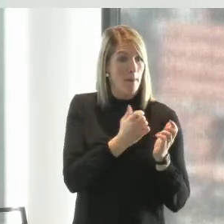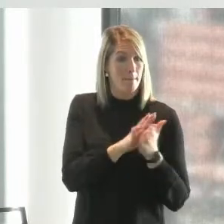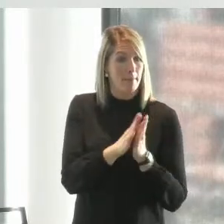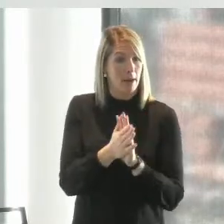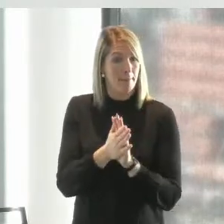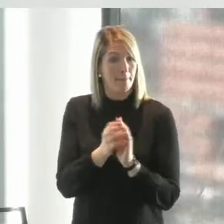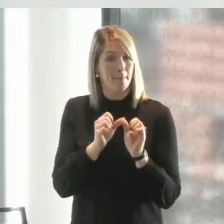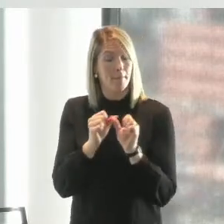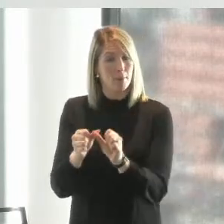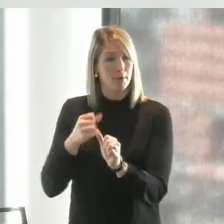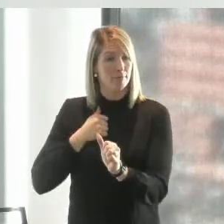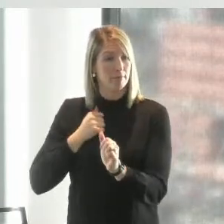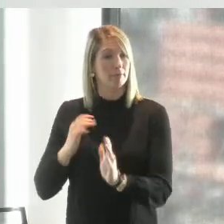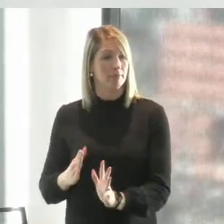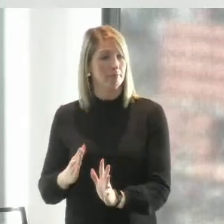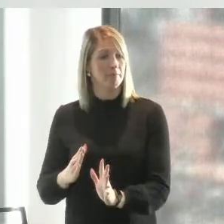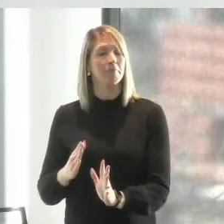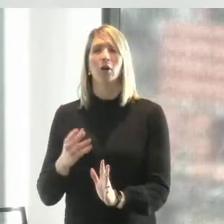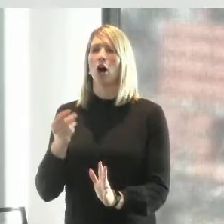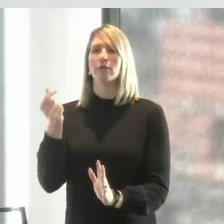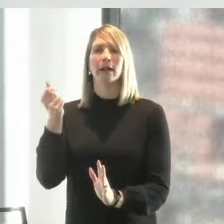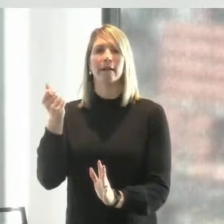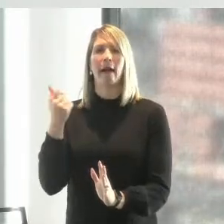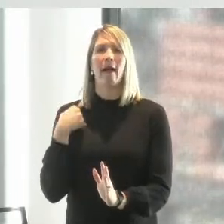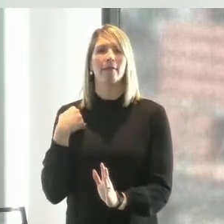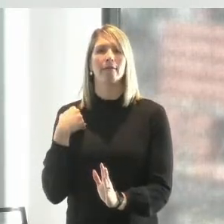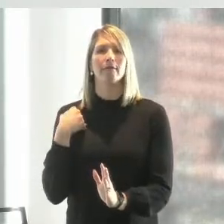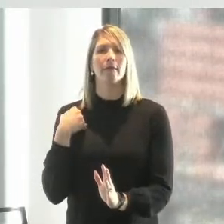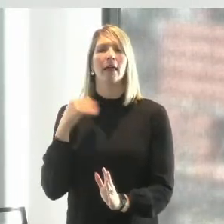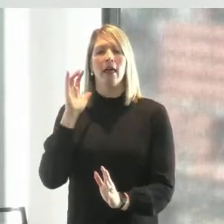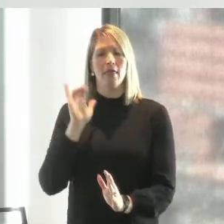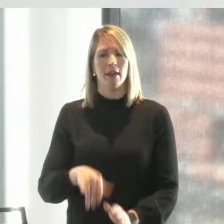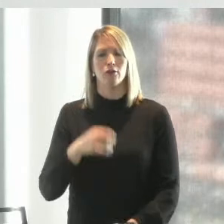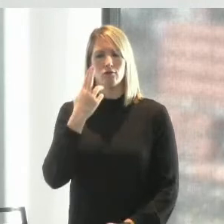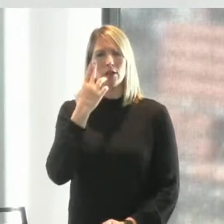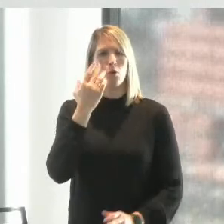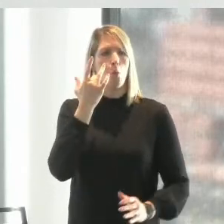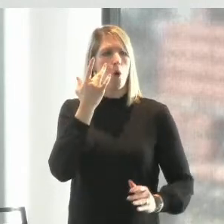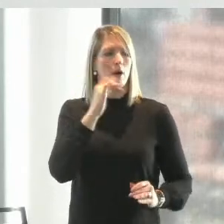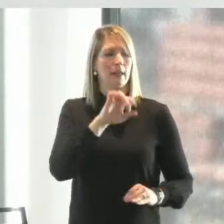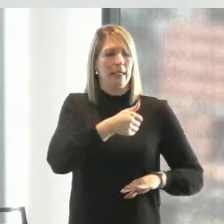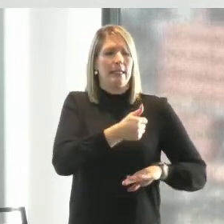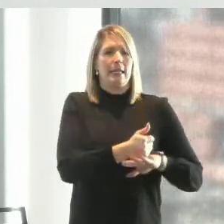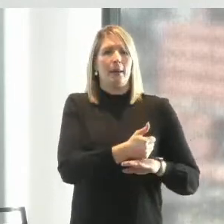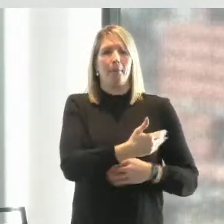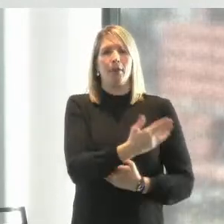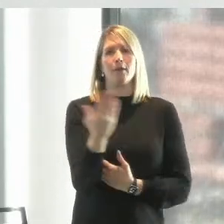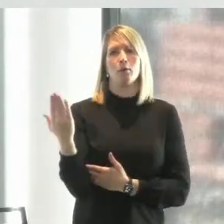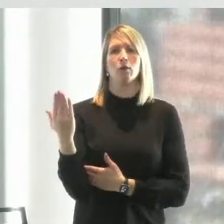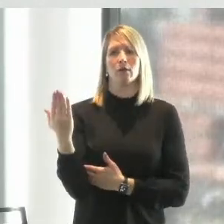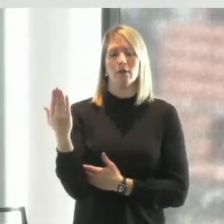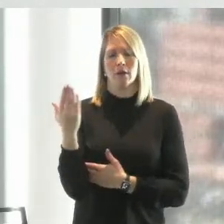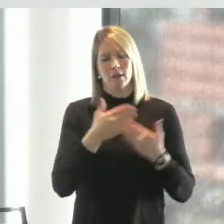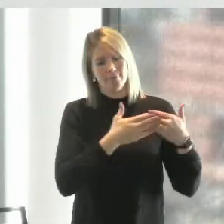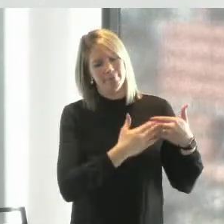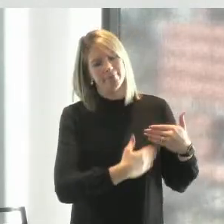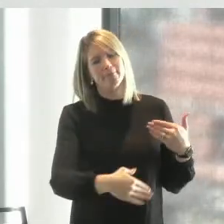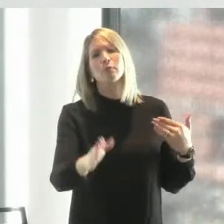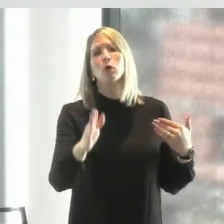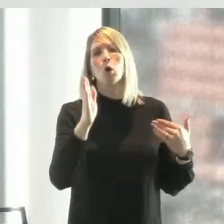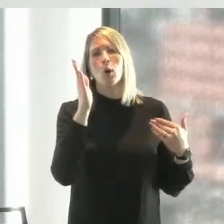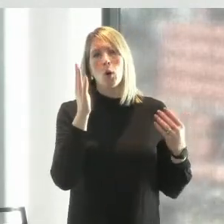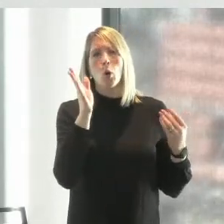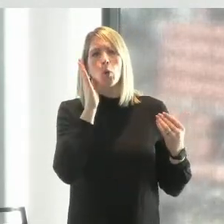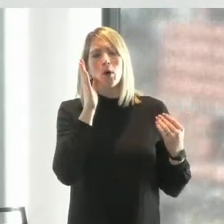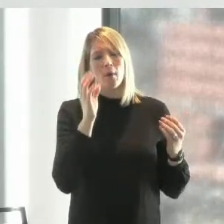residency. That's what this is all about this morning and in the days, weeks, months, and years ahead. Growing